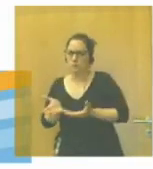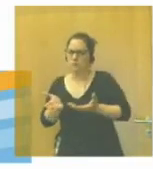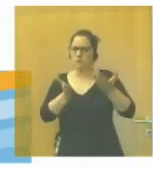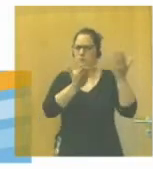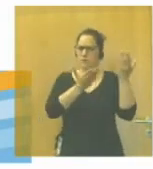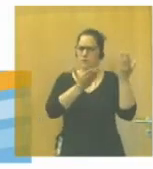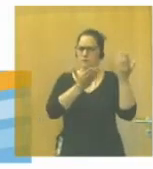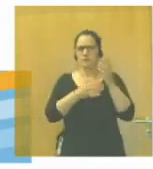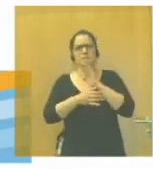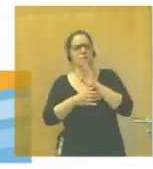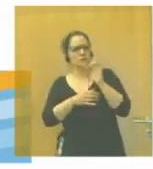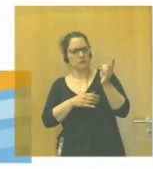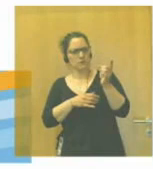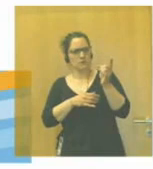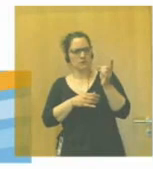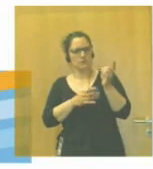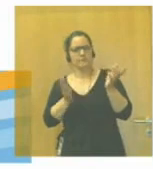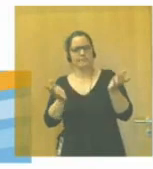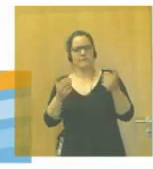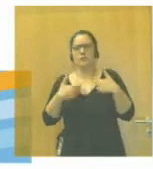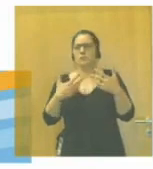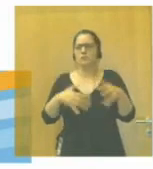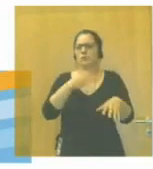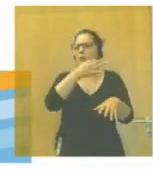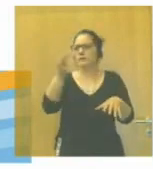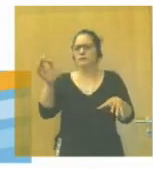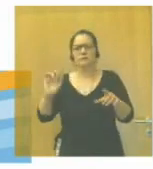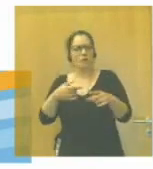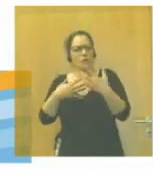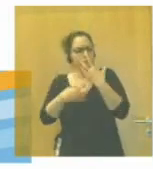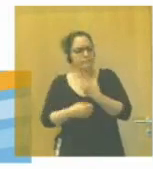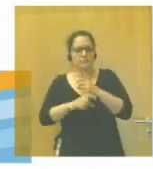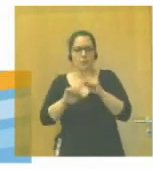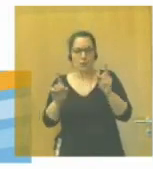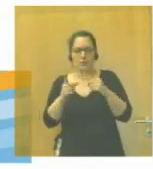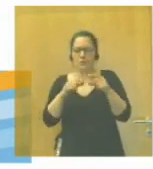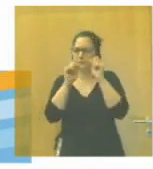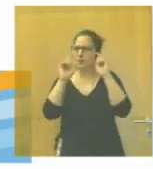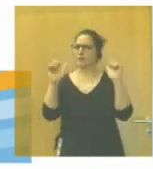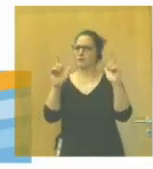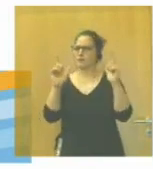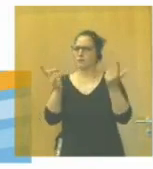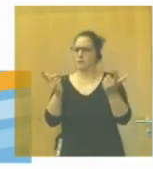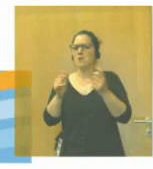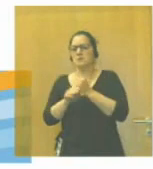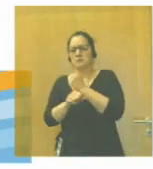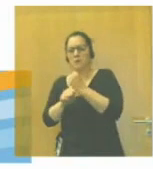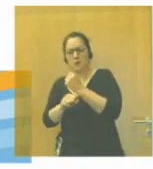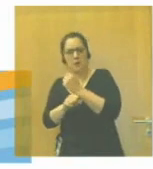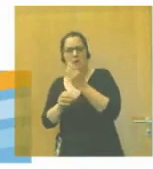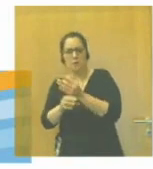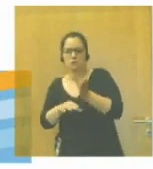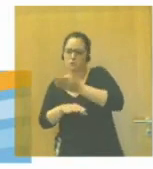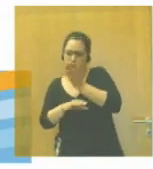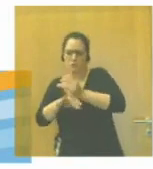an awareness that, you know, life circumstances have changed across the globe. We've all encountered many